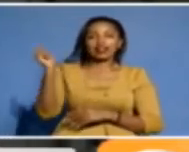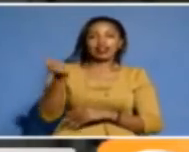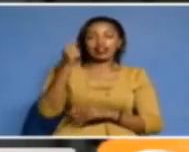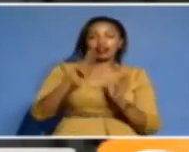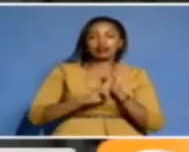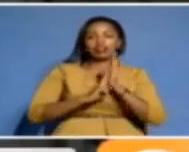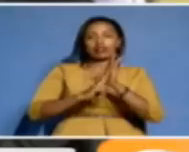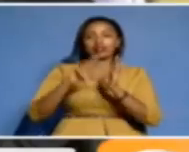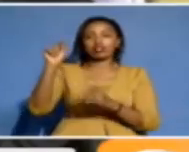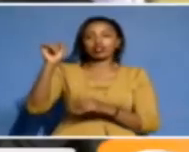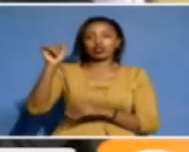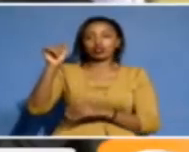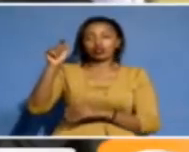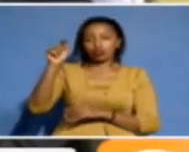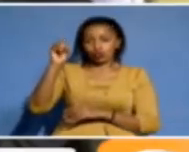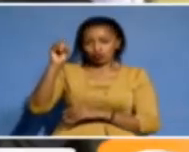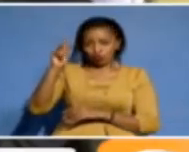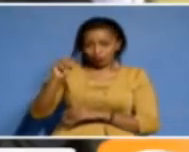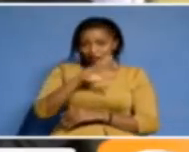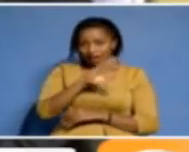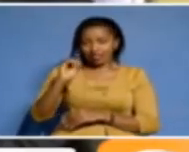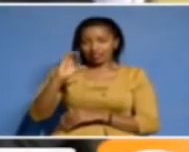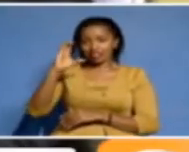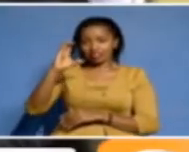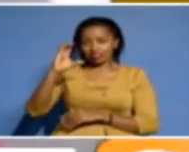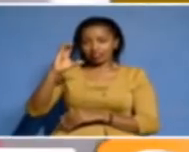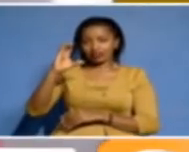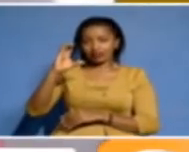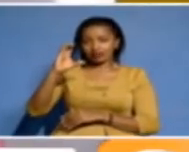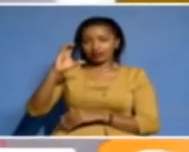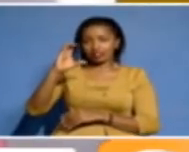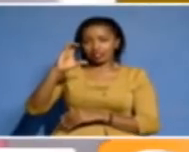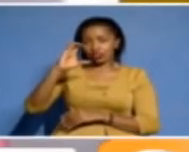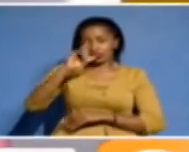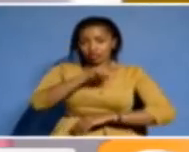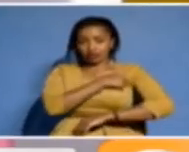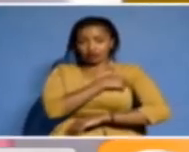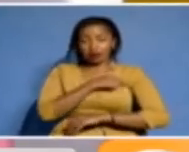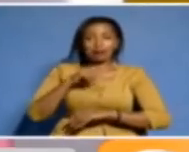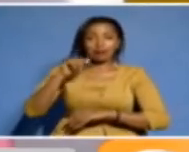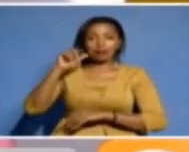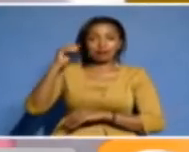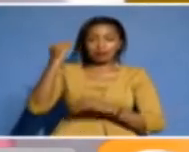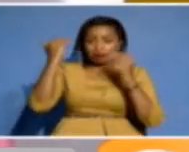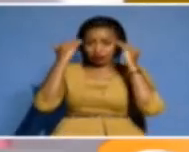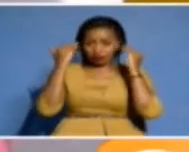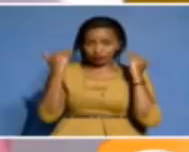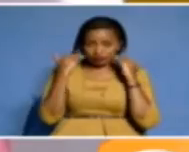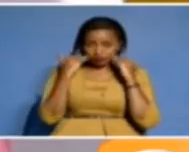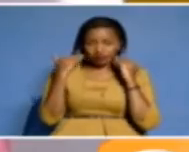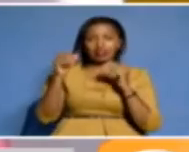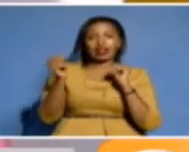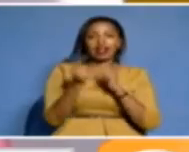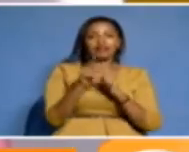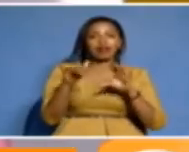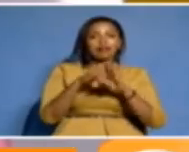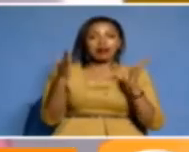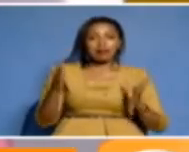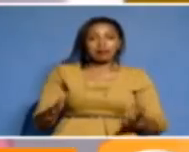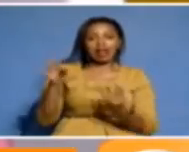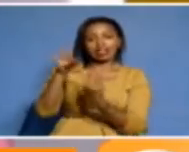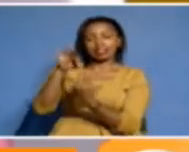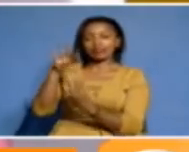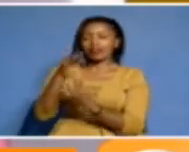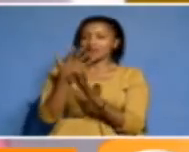and Masi Deche, and Chief Magistrate Emily Ominde. The 11th member has been identified, that is